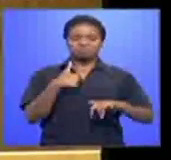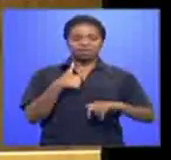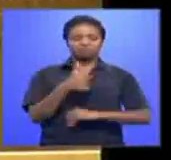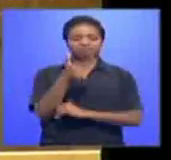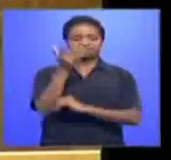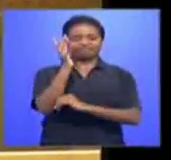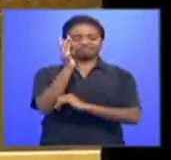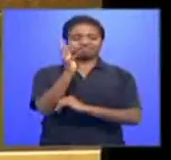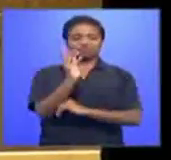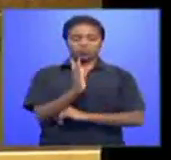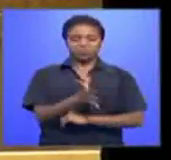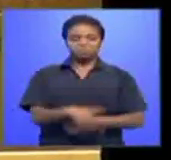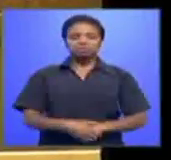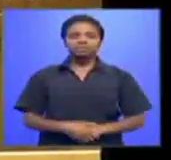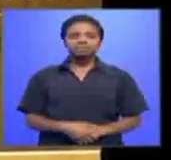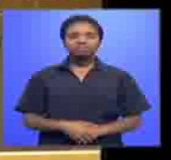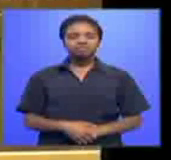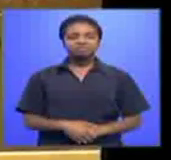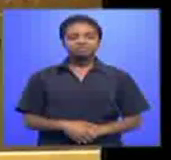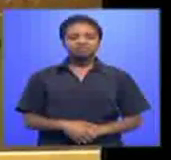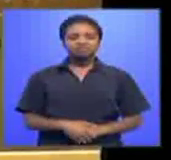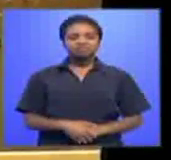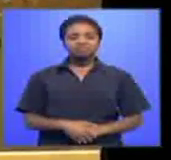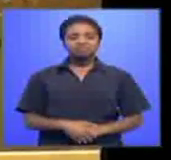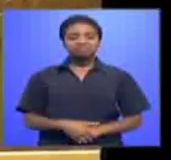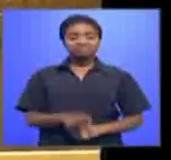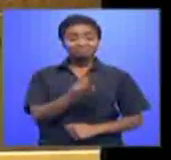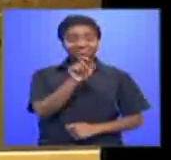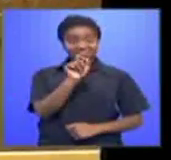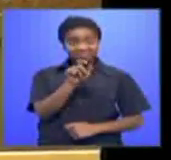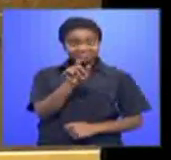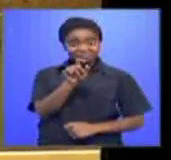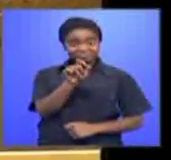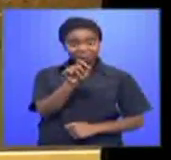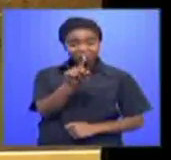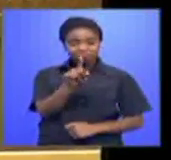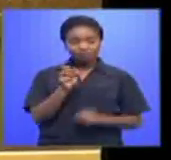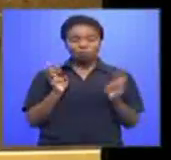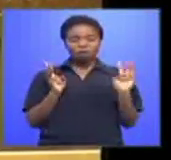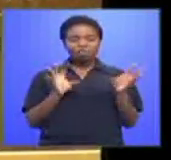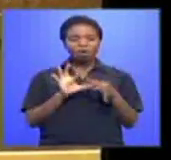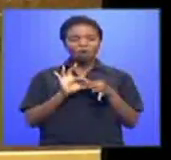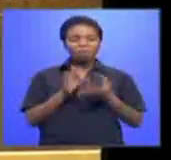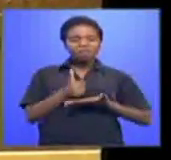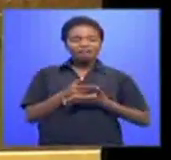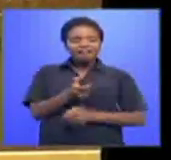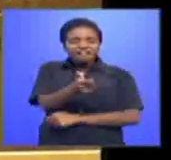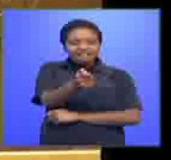We greet all who are watching this broadcast from their homes